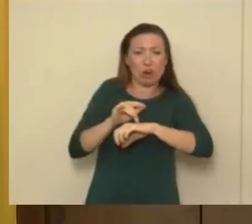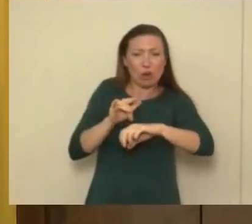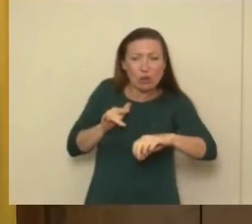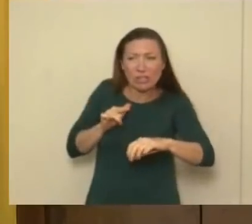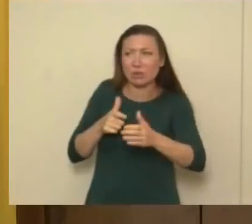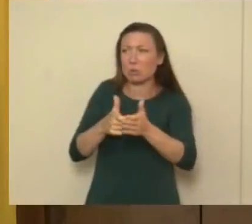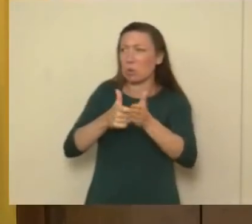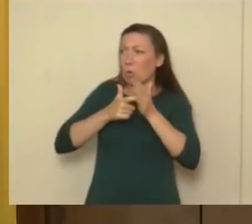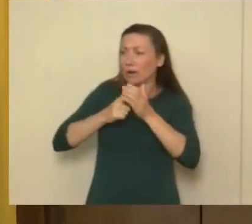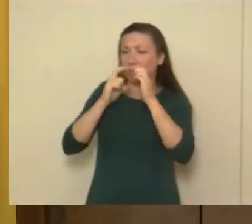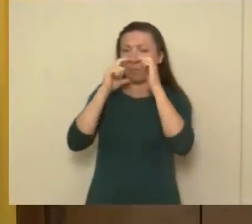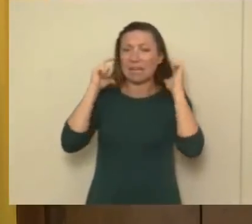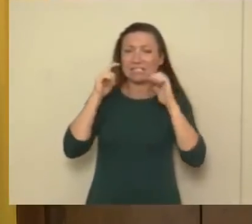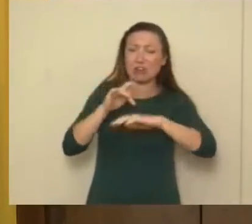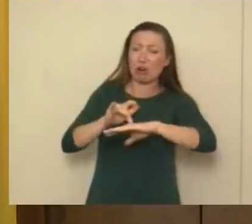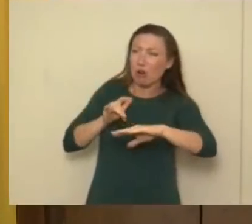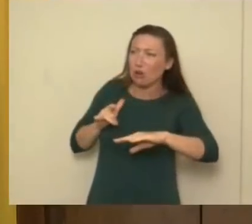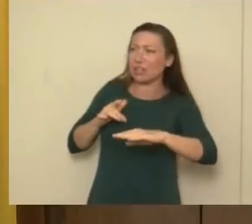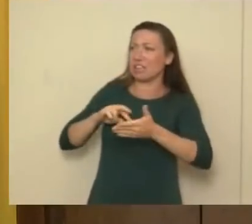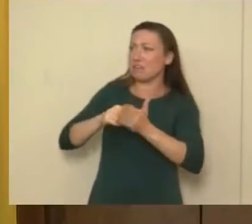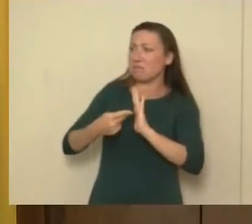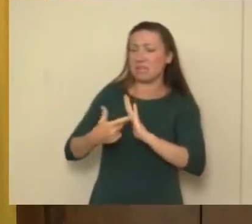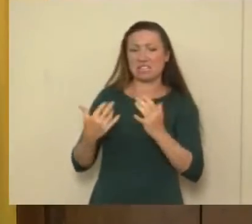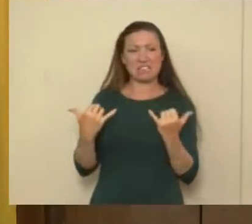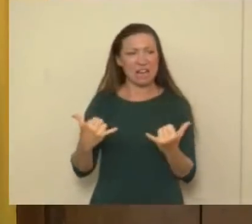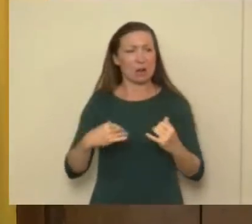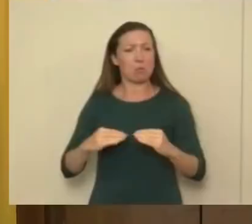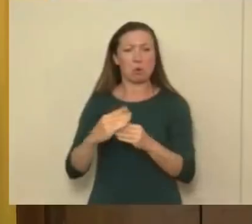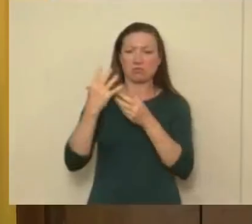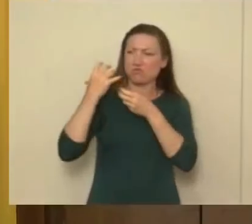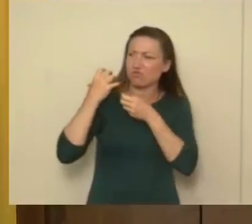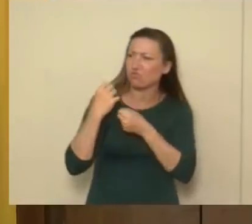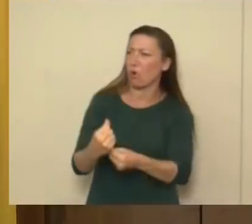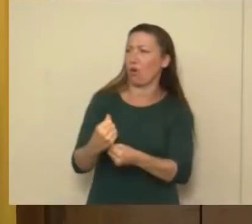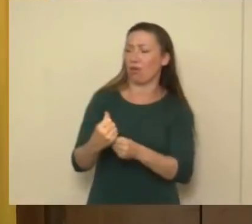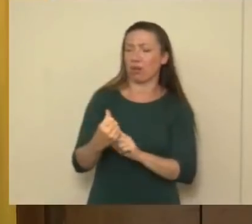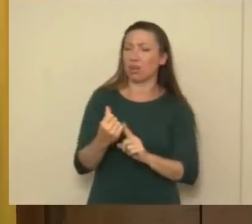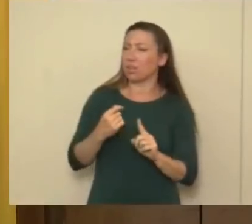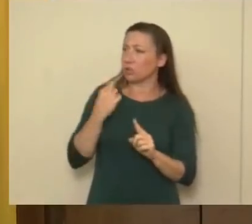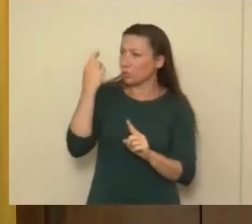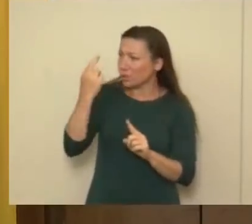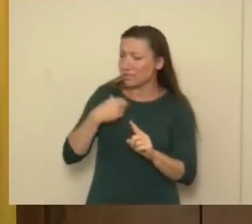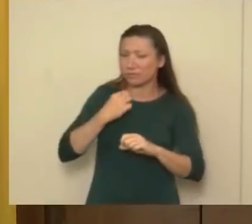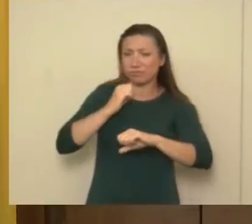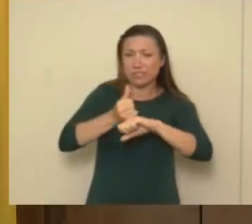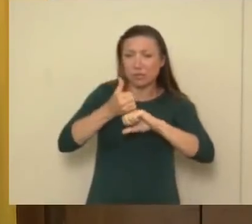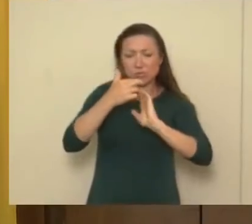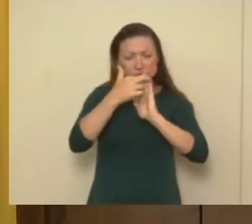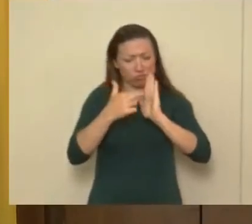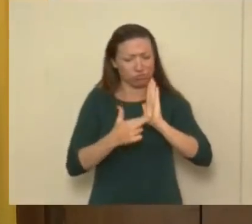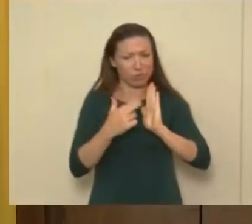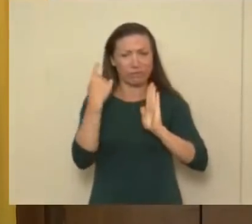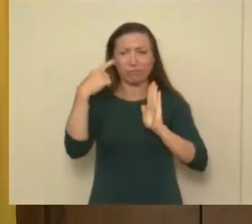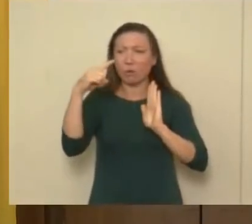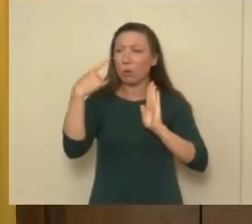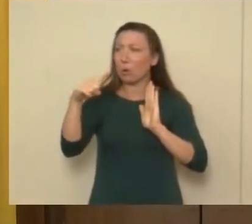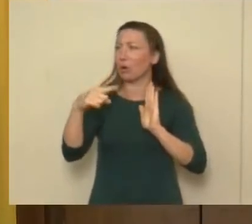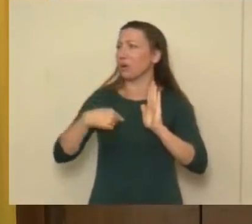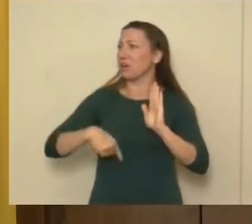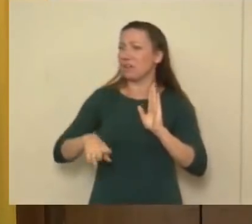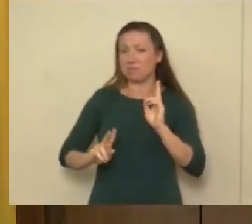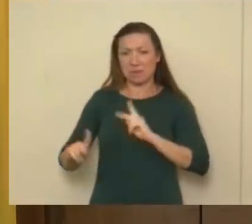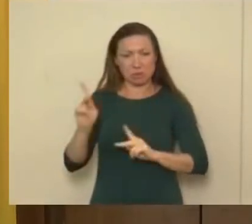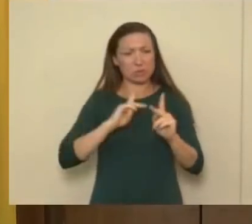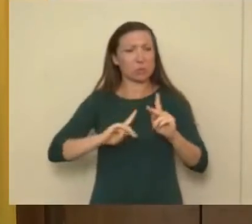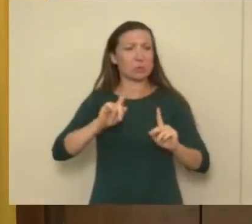face masks, that activity was intended to create the kind of public behavior and response that would